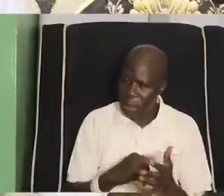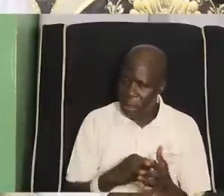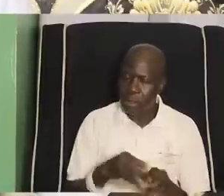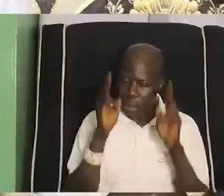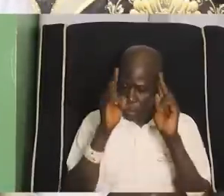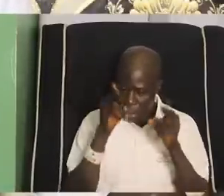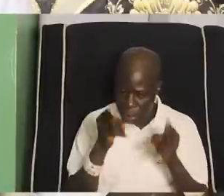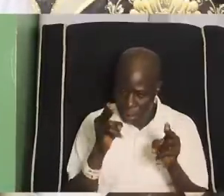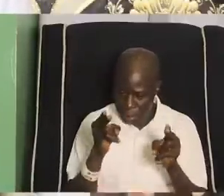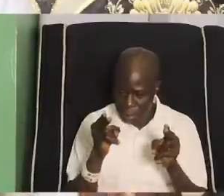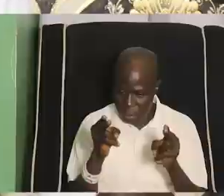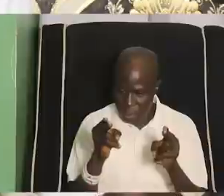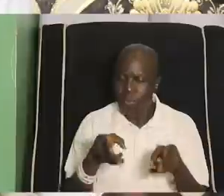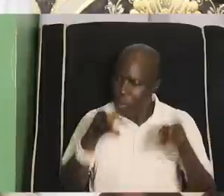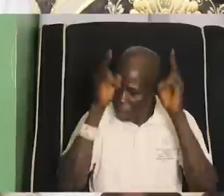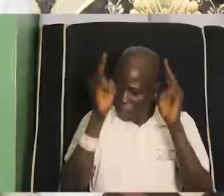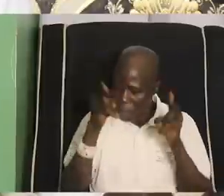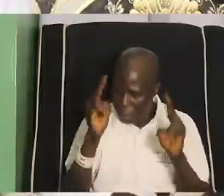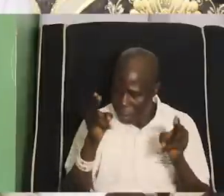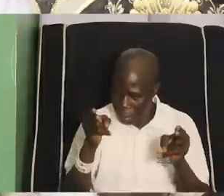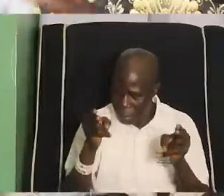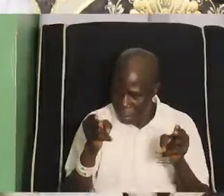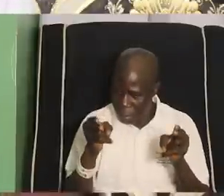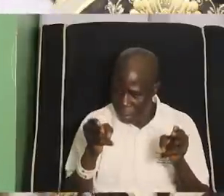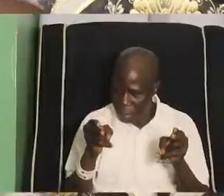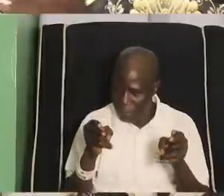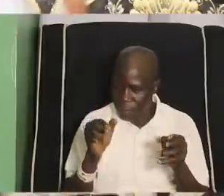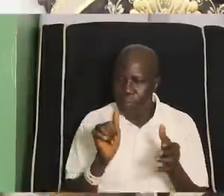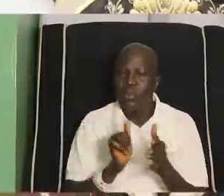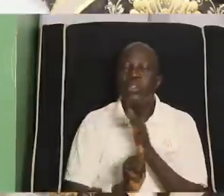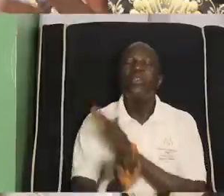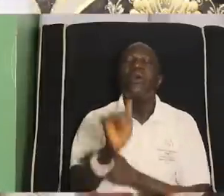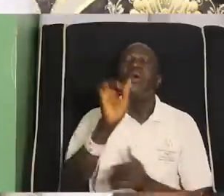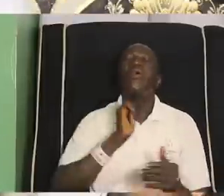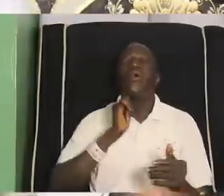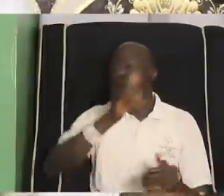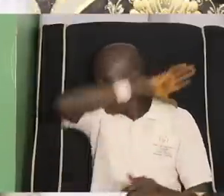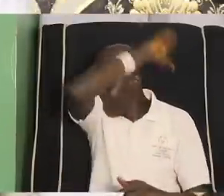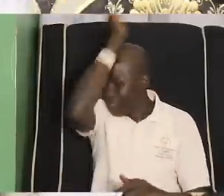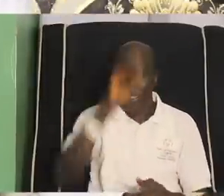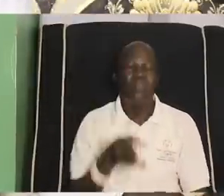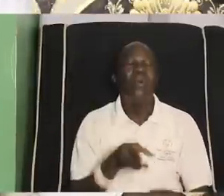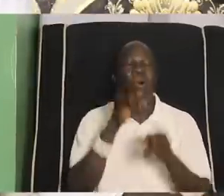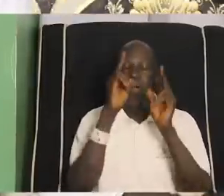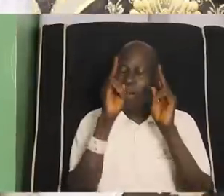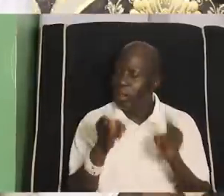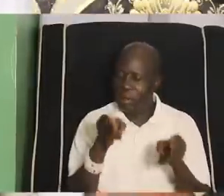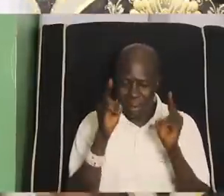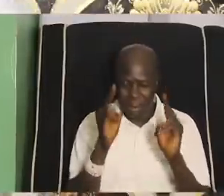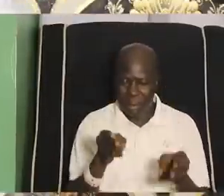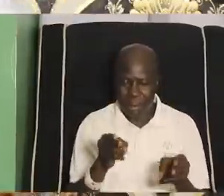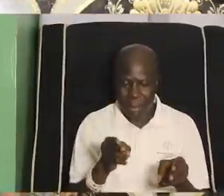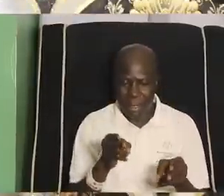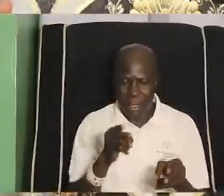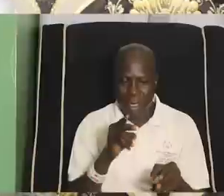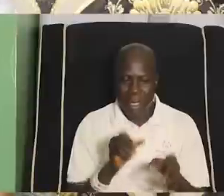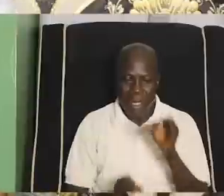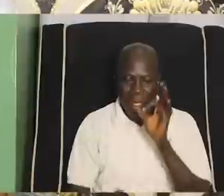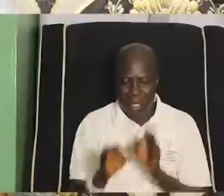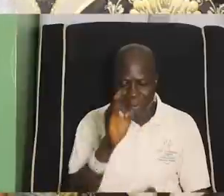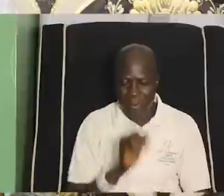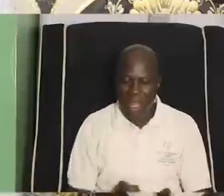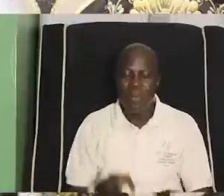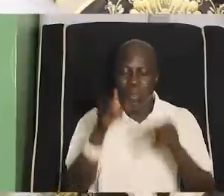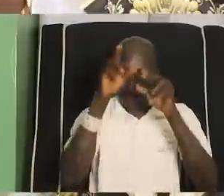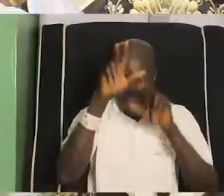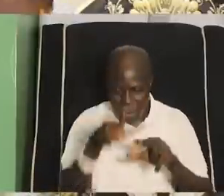reason. You are in haste. You are in haste. And your creator is not in haste. You